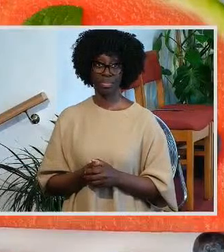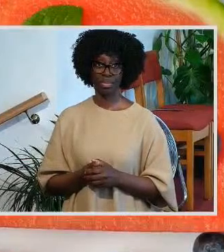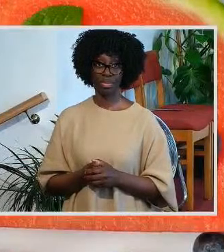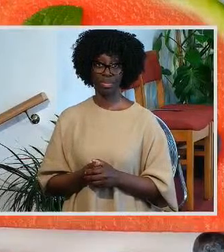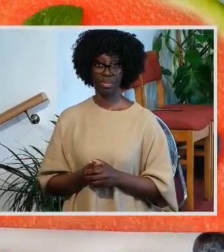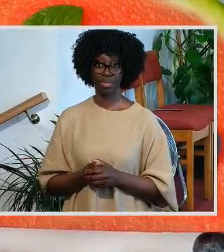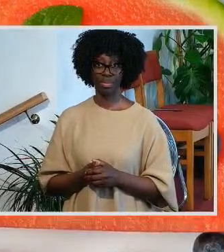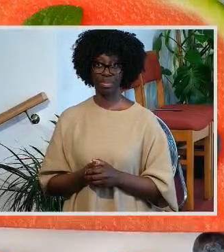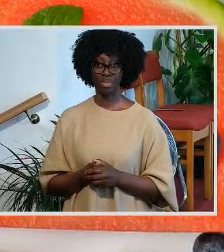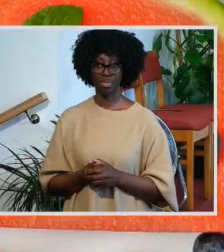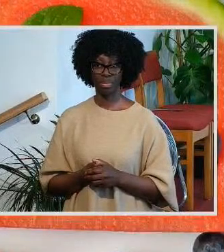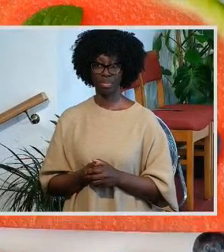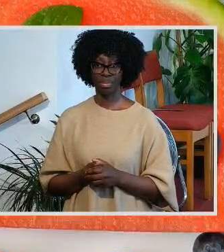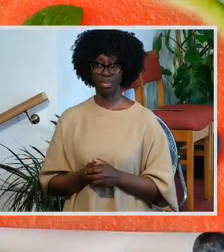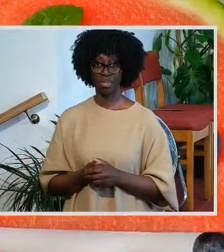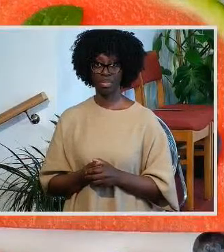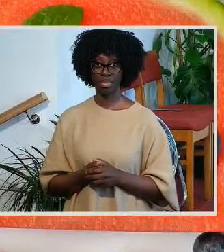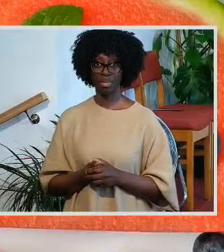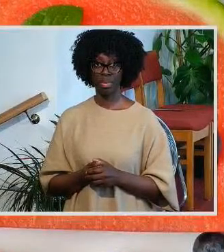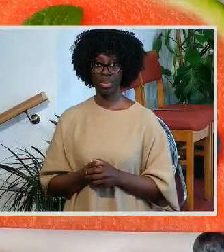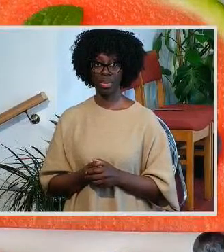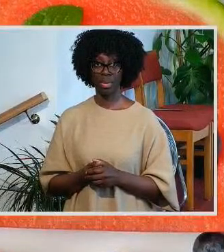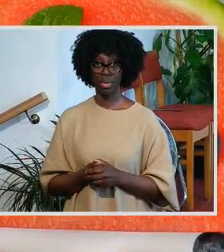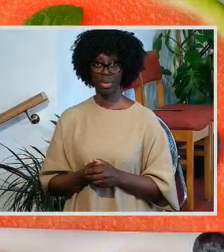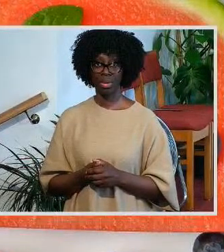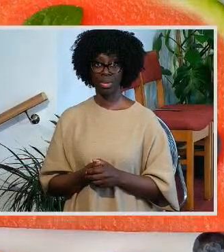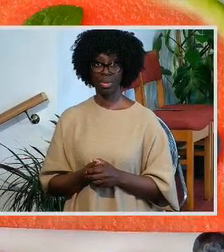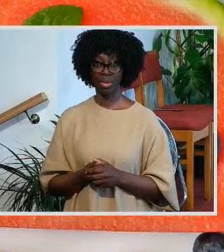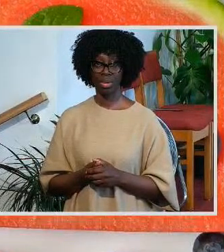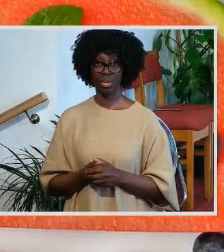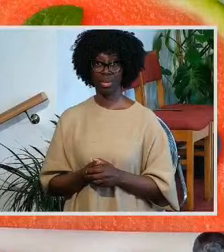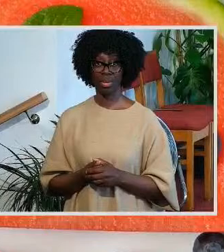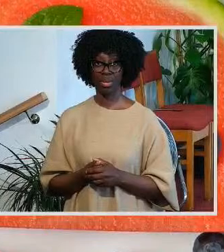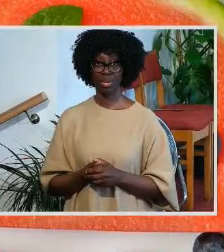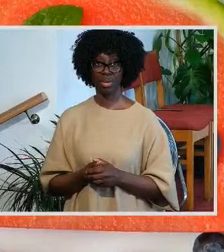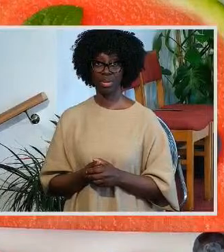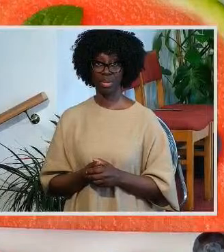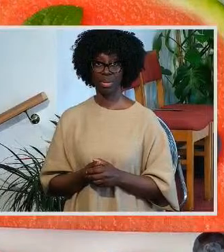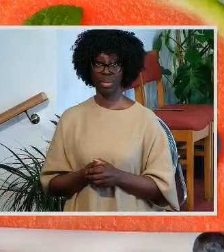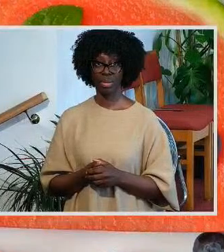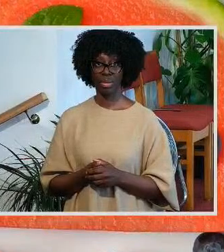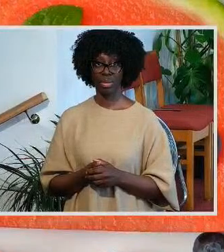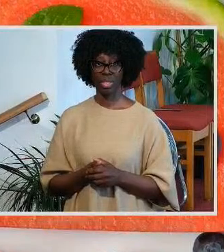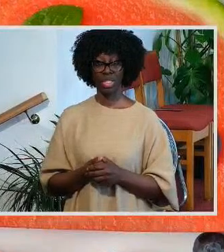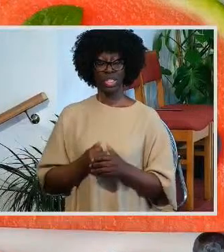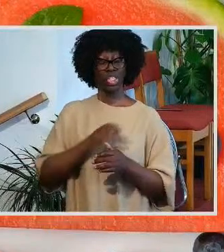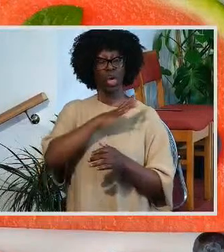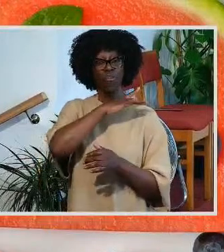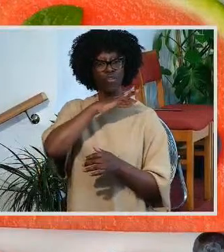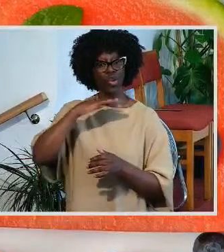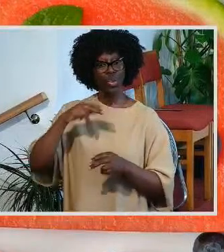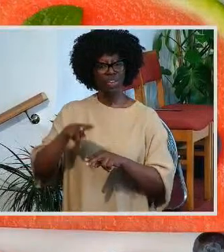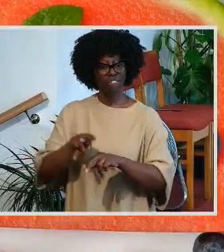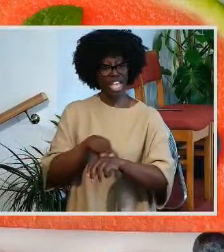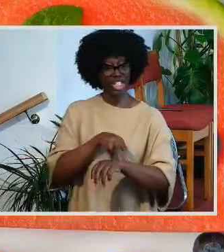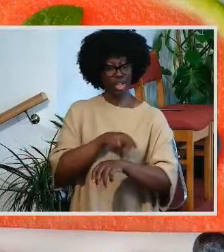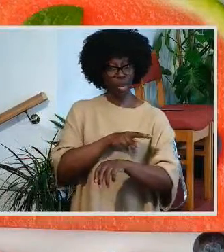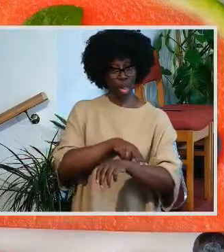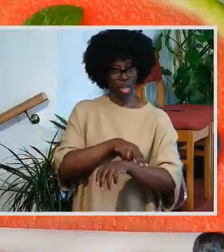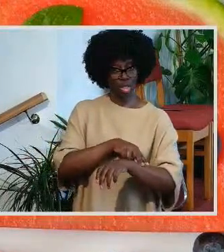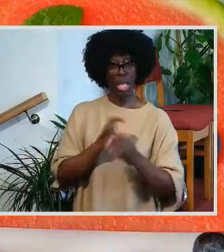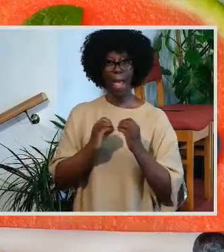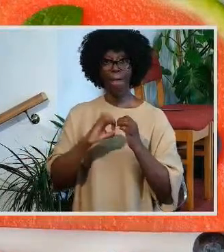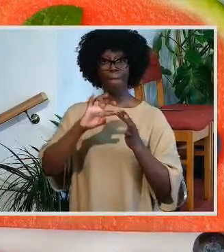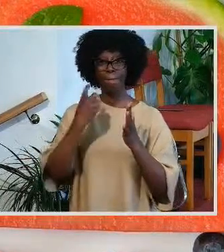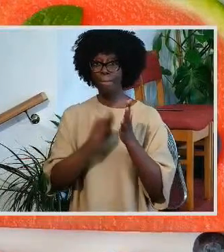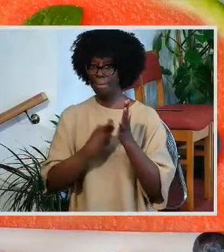All right. Okay. And again, I'll go through this briefly. So the fruit and vegetables and berries